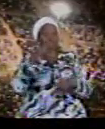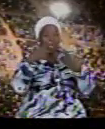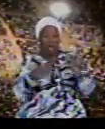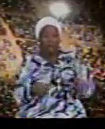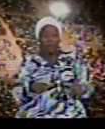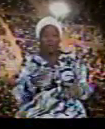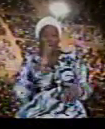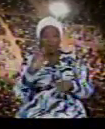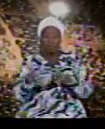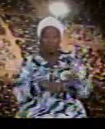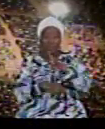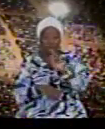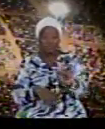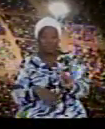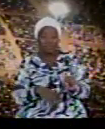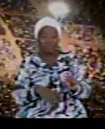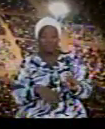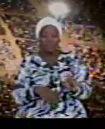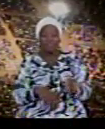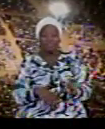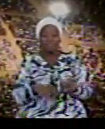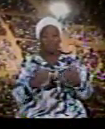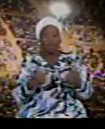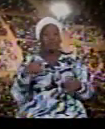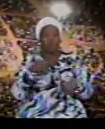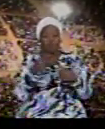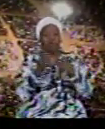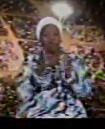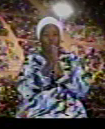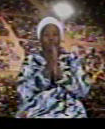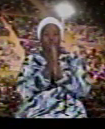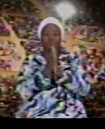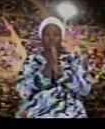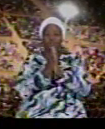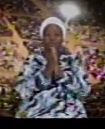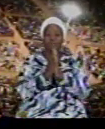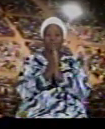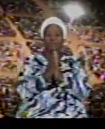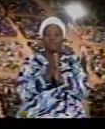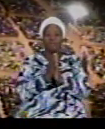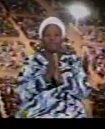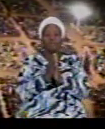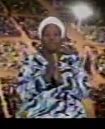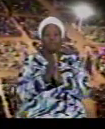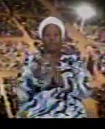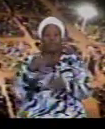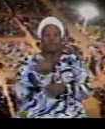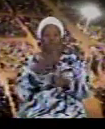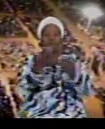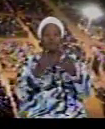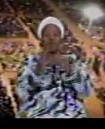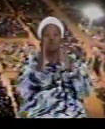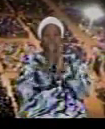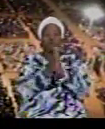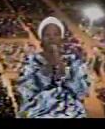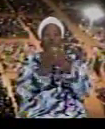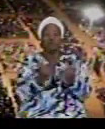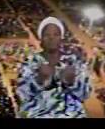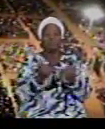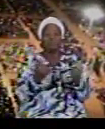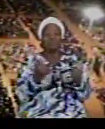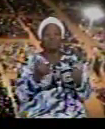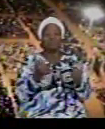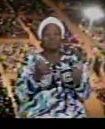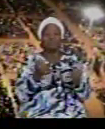happen. Are you ready? Heads bowed and eyes closed. Heads bowed and